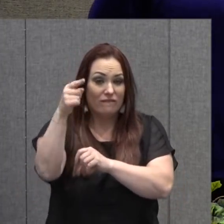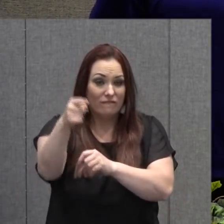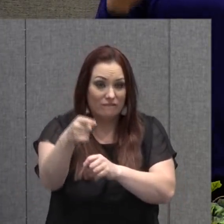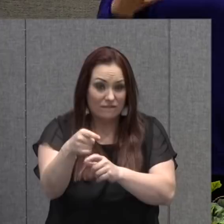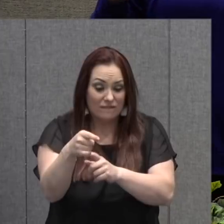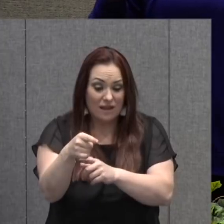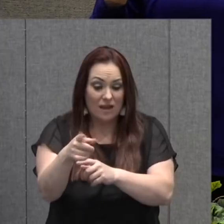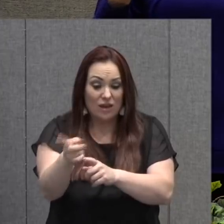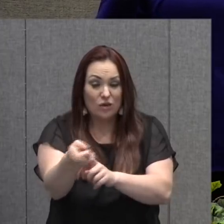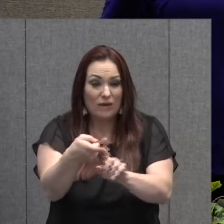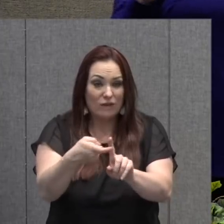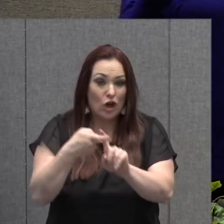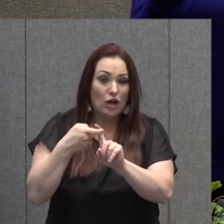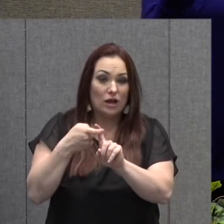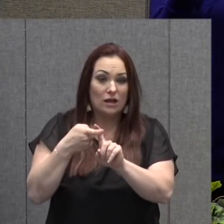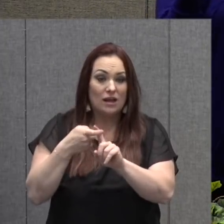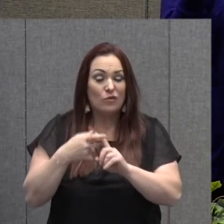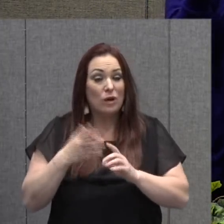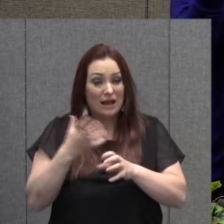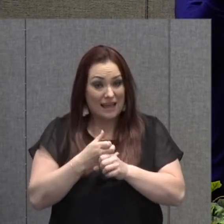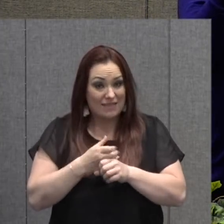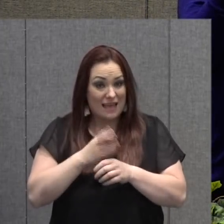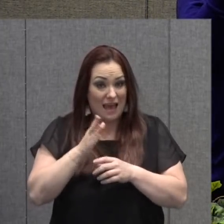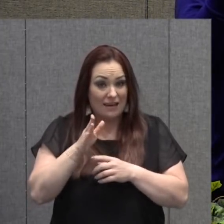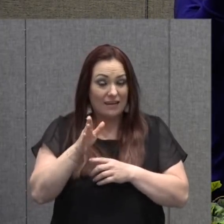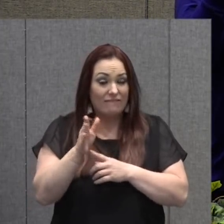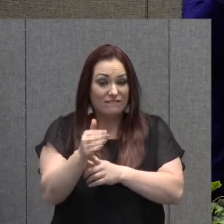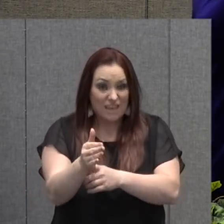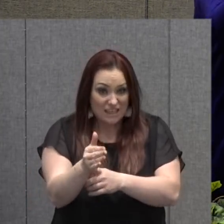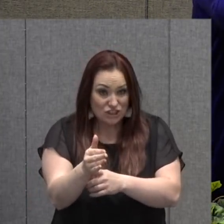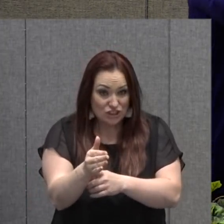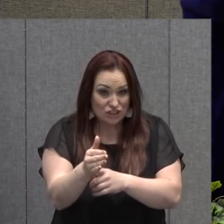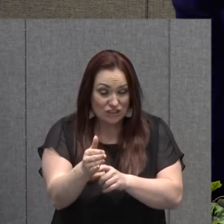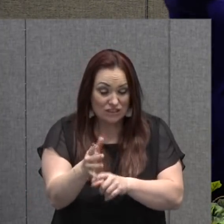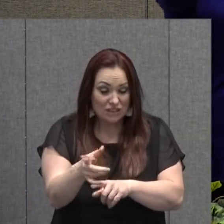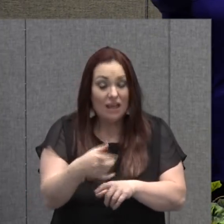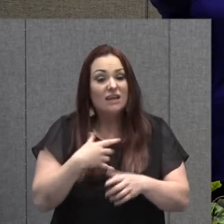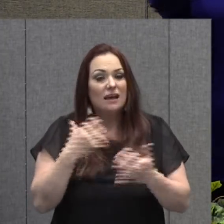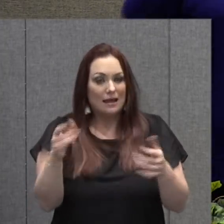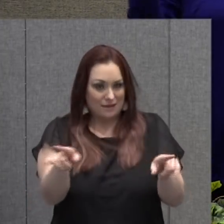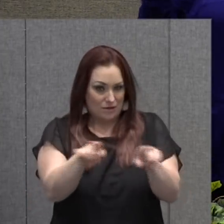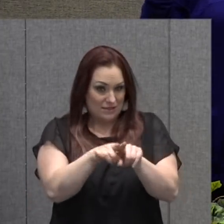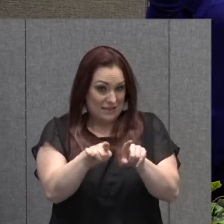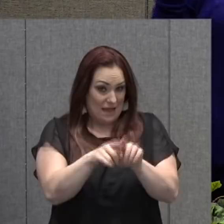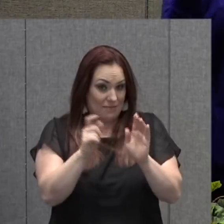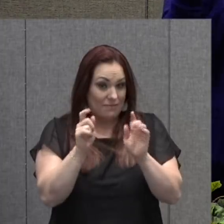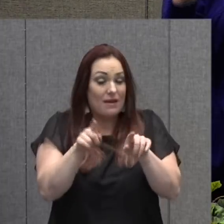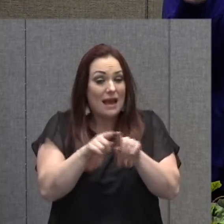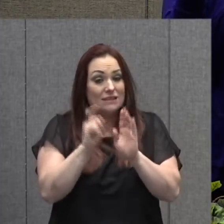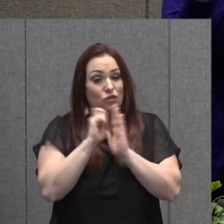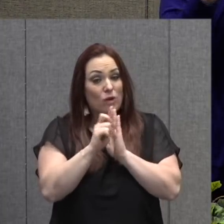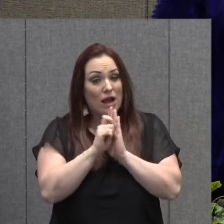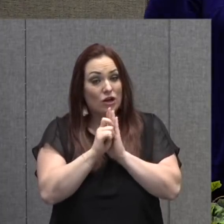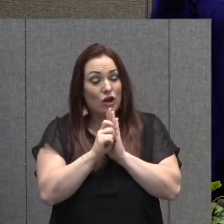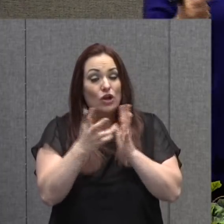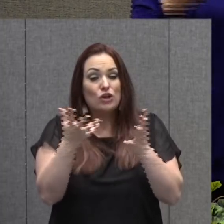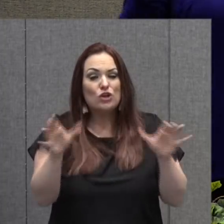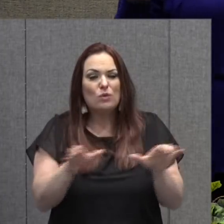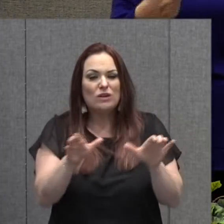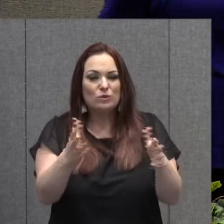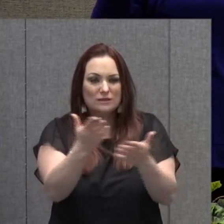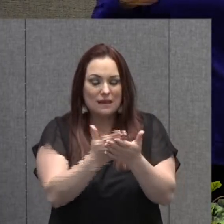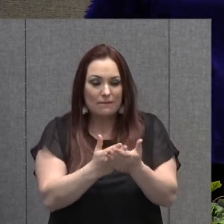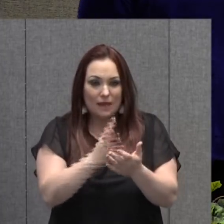when you're an author, you want to use your author hook, and you want to grab your reader and catch them and keep them on the hook to